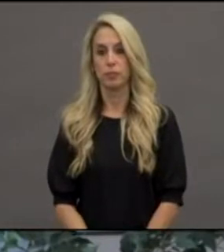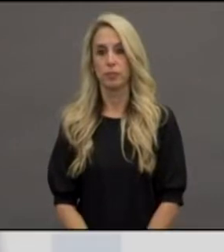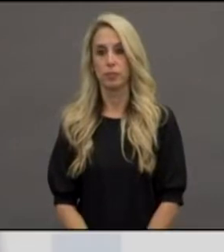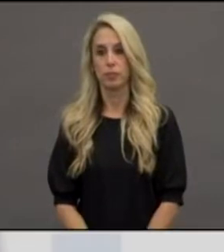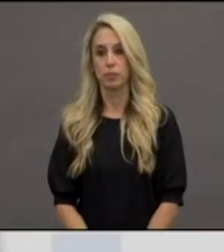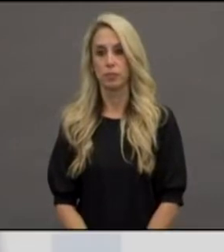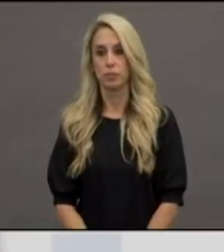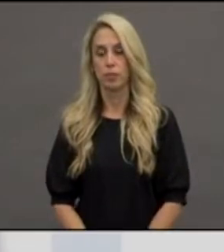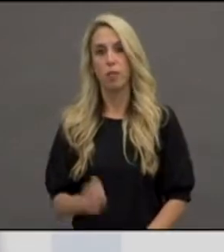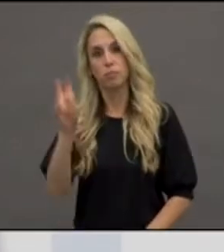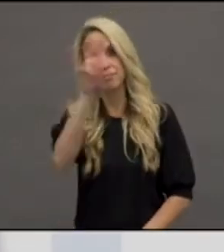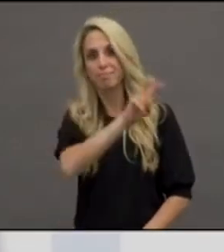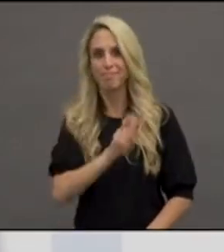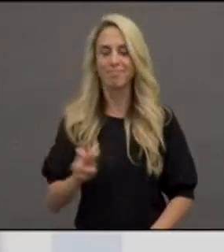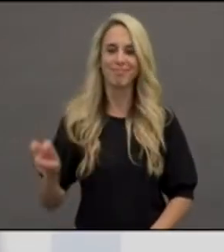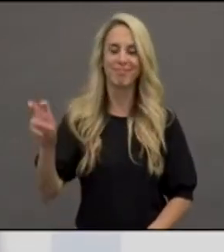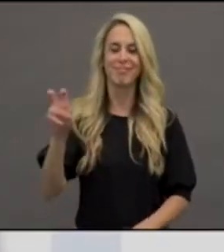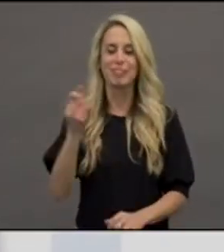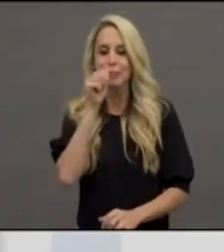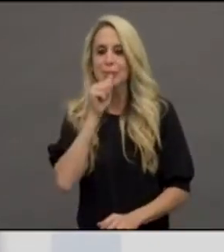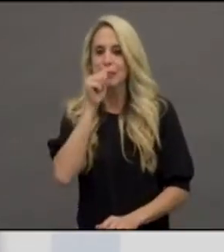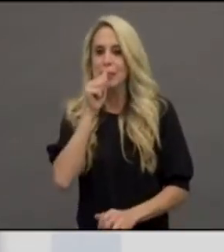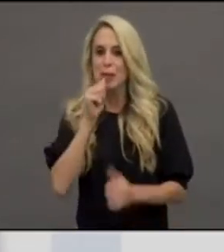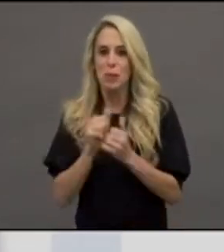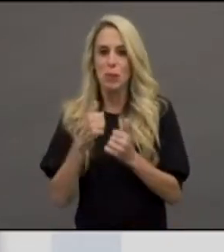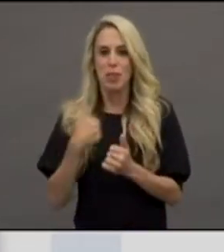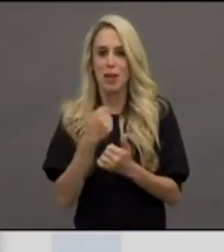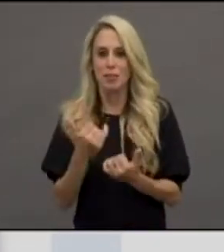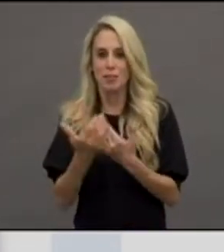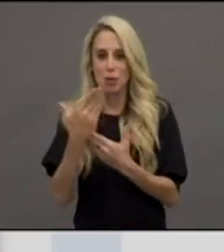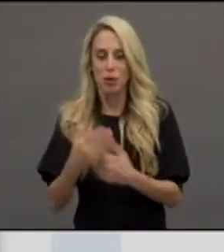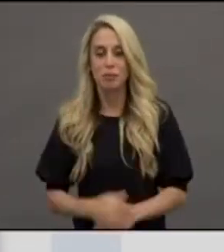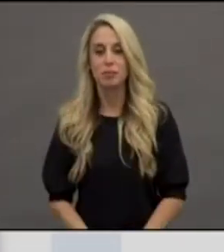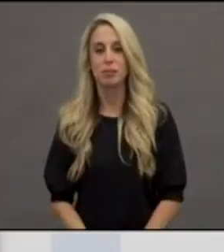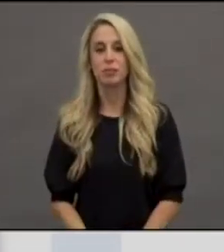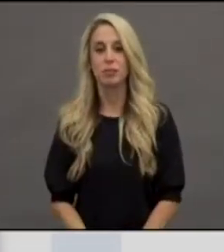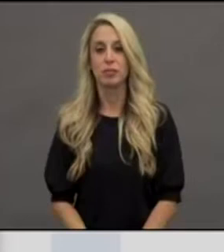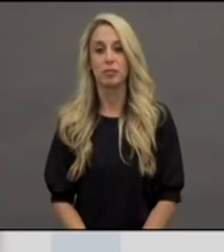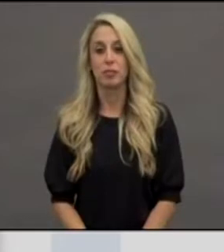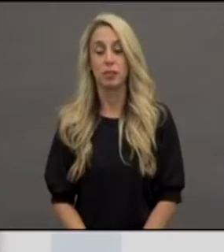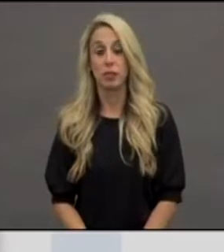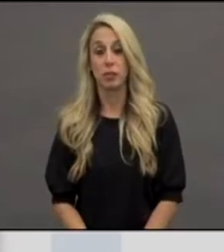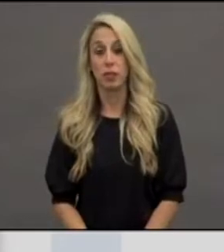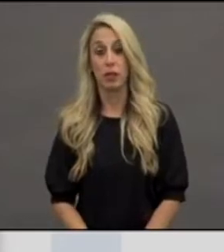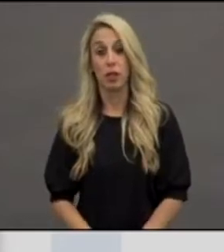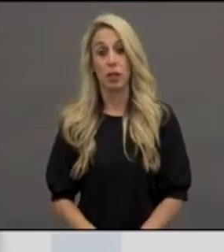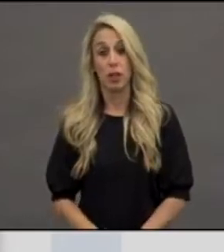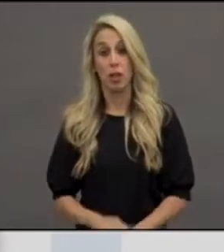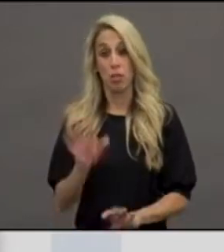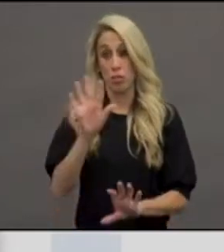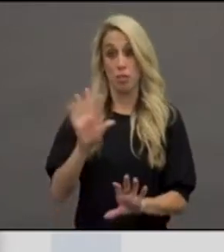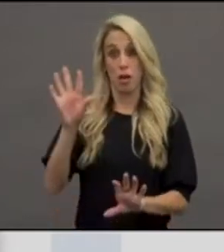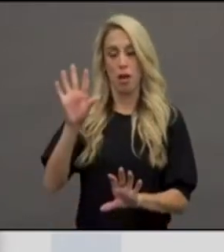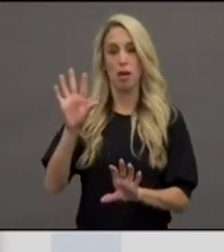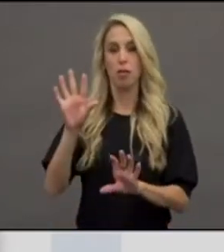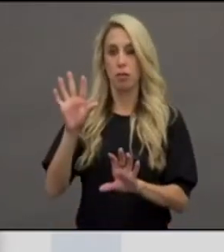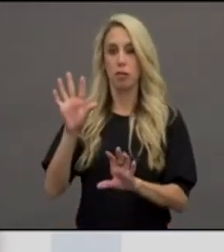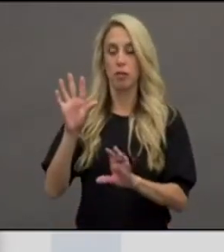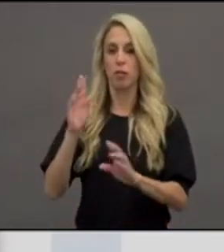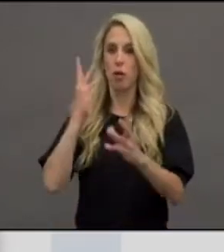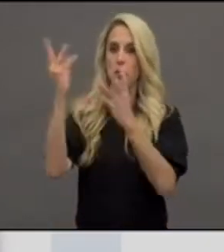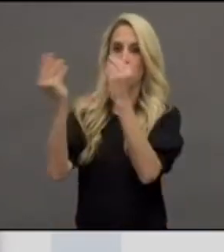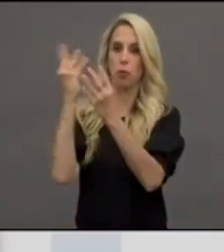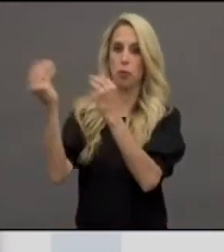and we're jumping around to a lot of things here. Just bear with us this morning. You can see the area that has been evacuated here